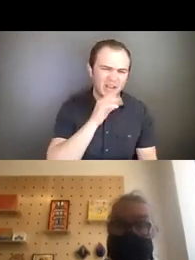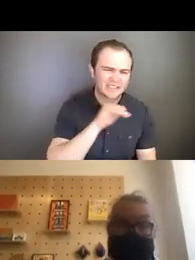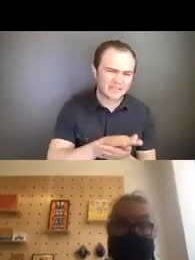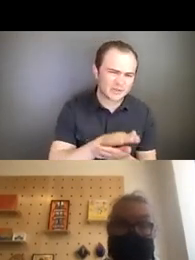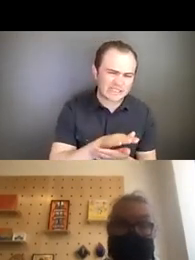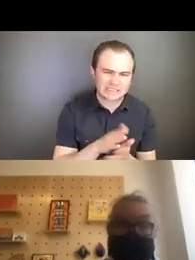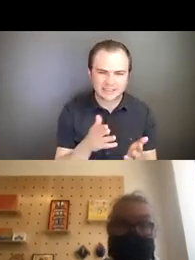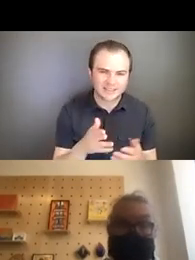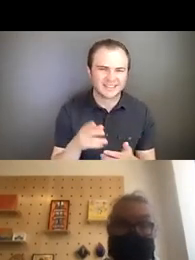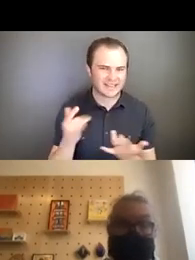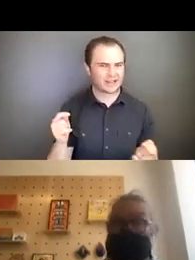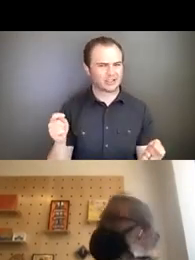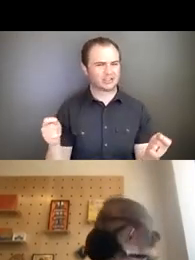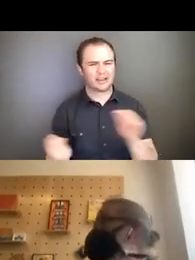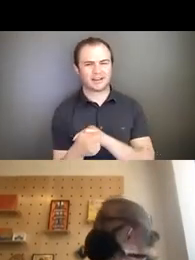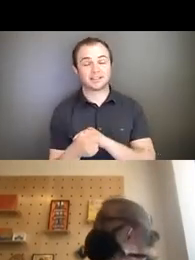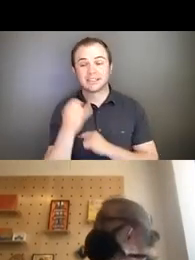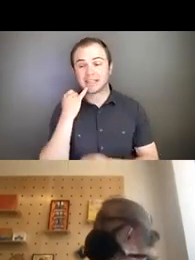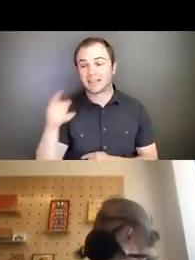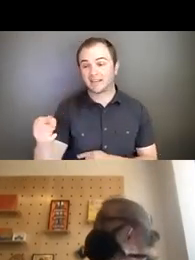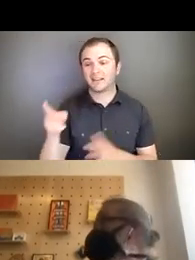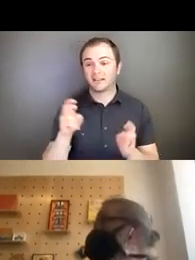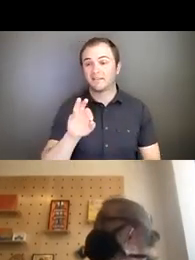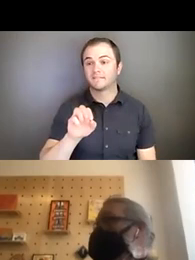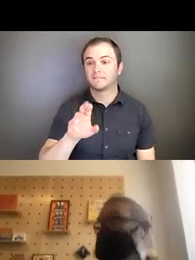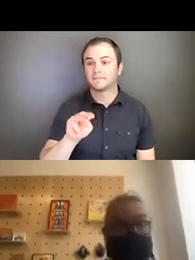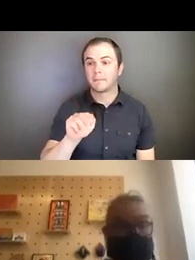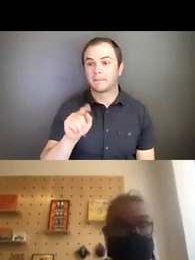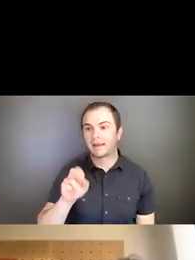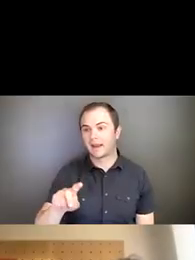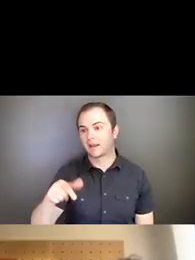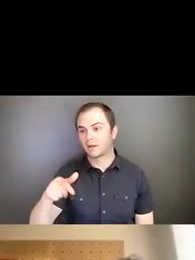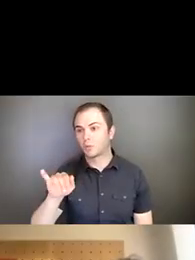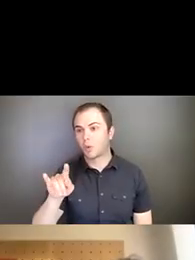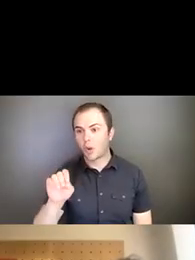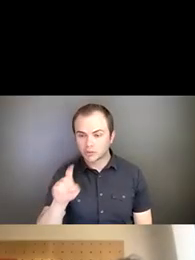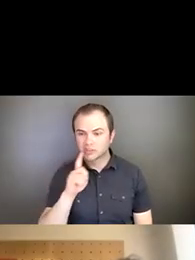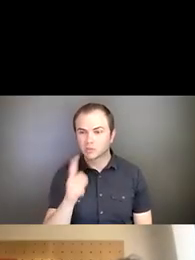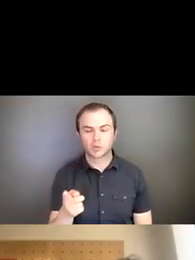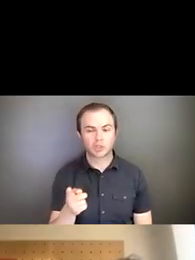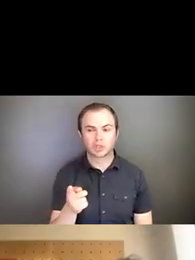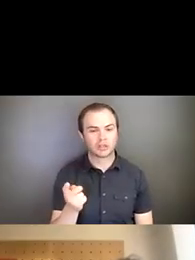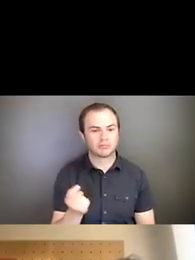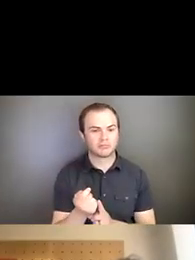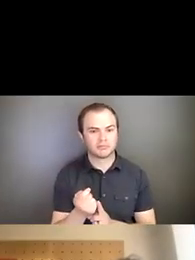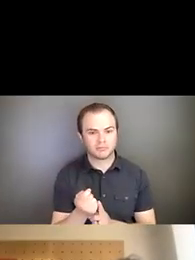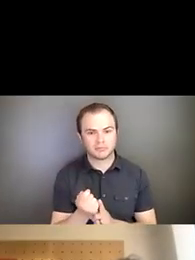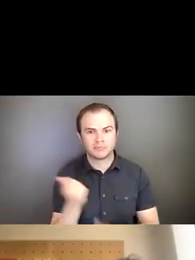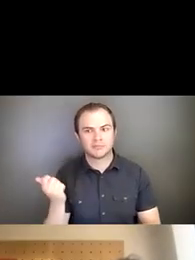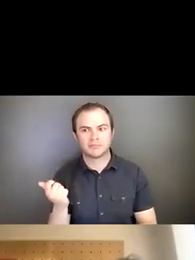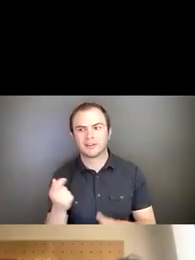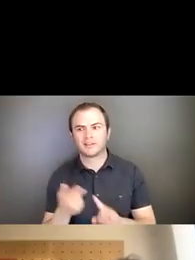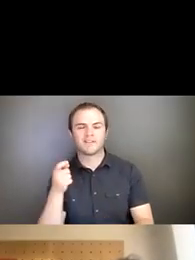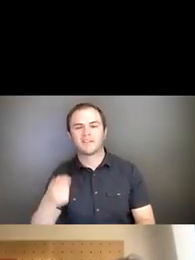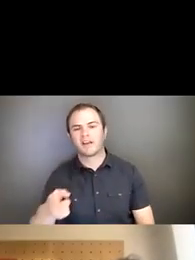if formatted quotes got ruled out by typewriters, like, and we're getting more fonts like